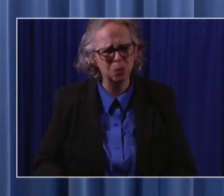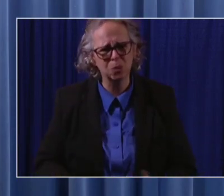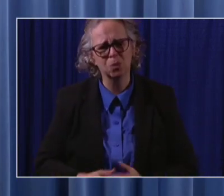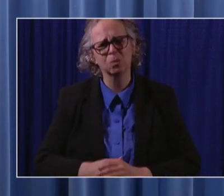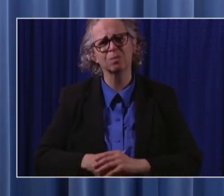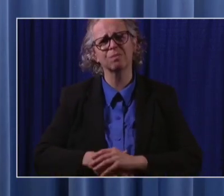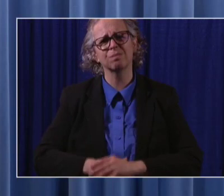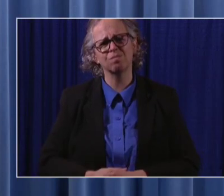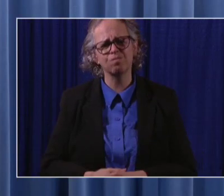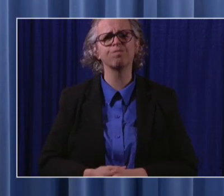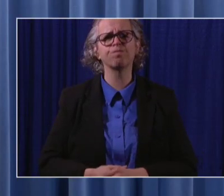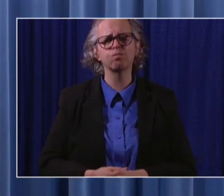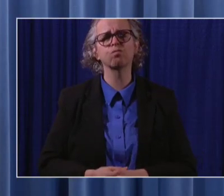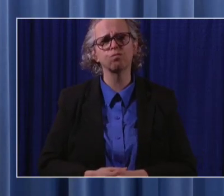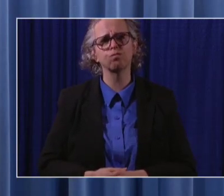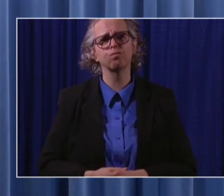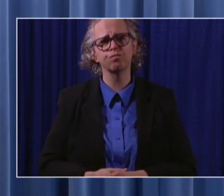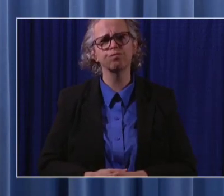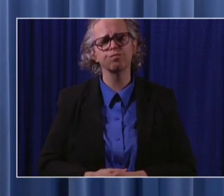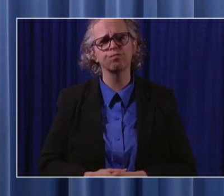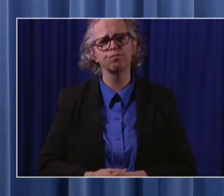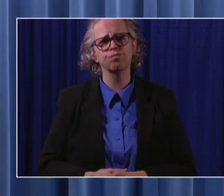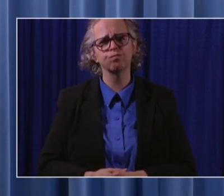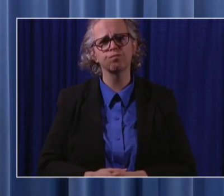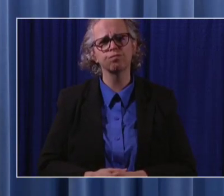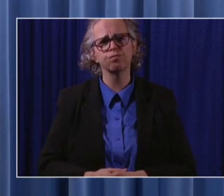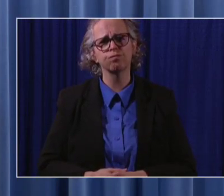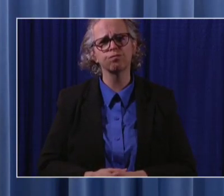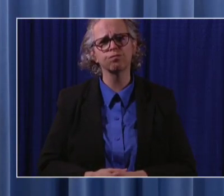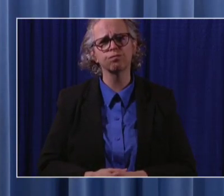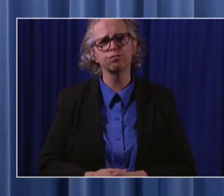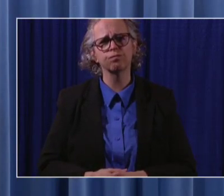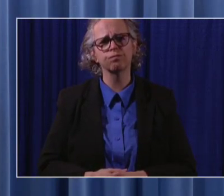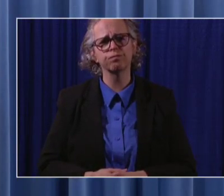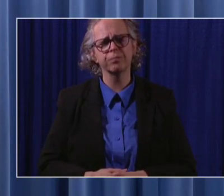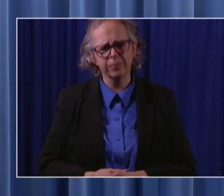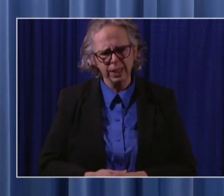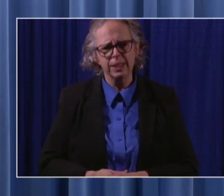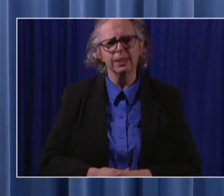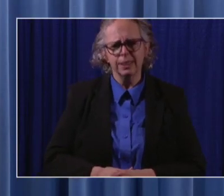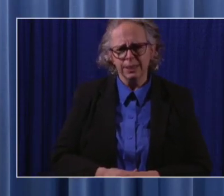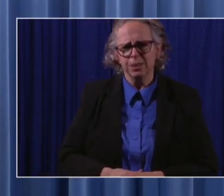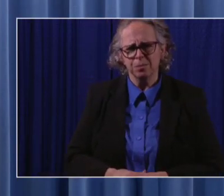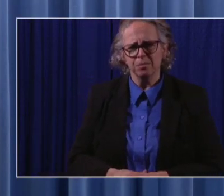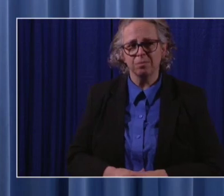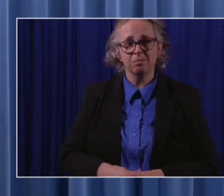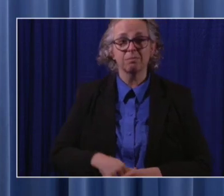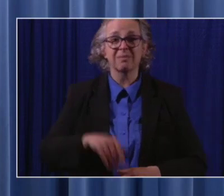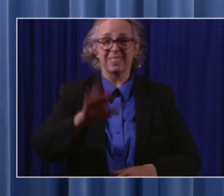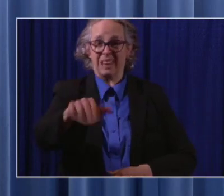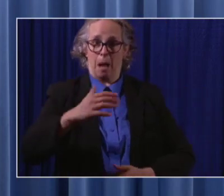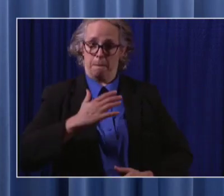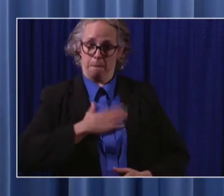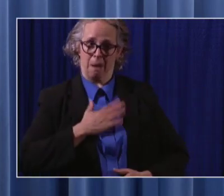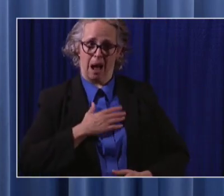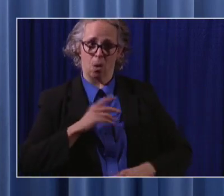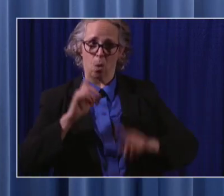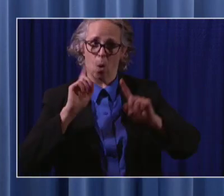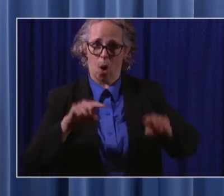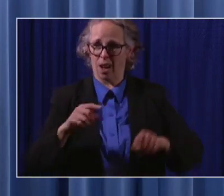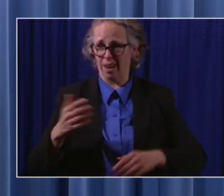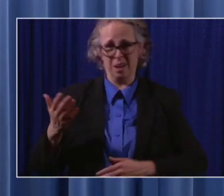We are reissuing in a different form our order in regard to